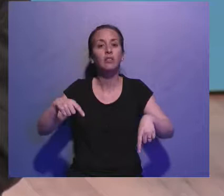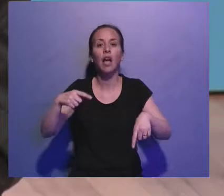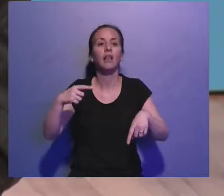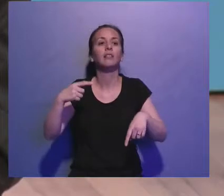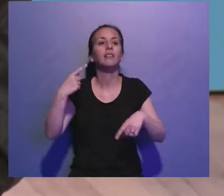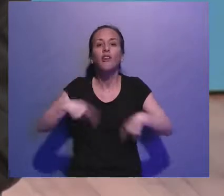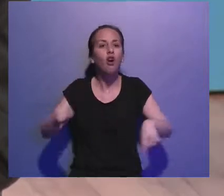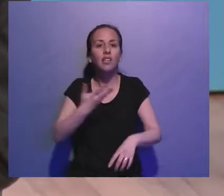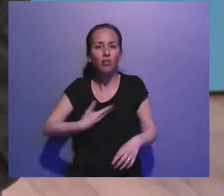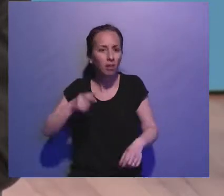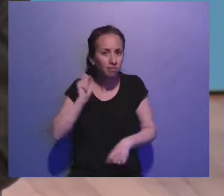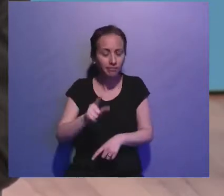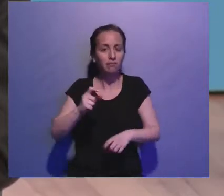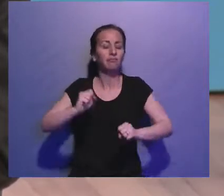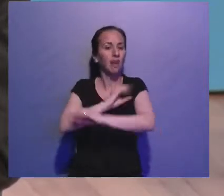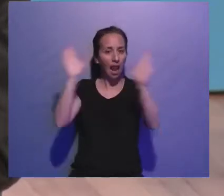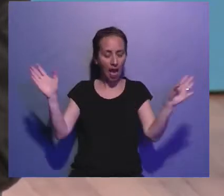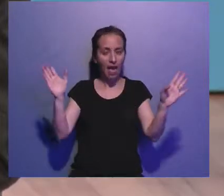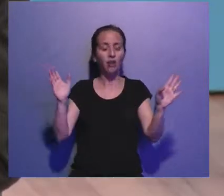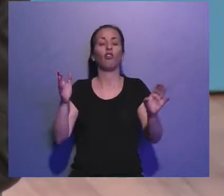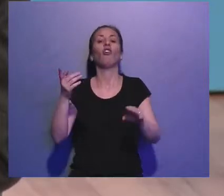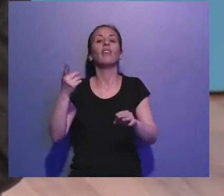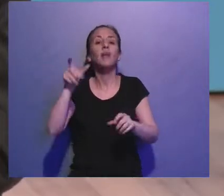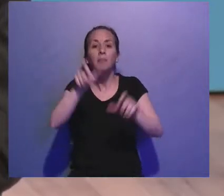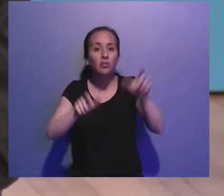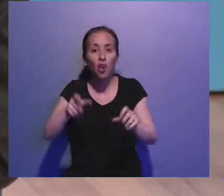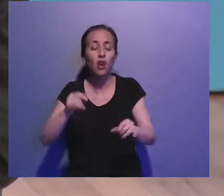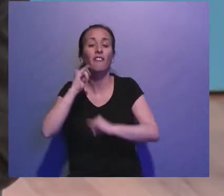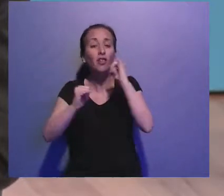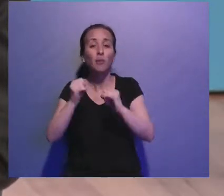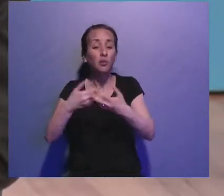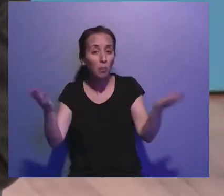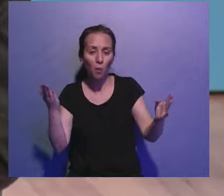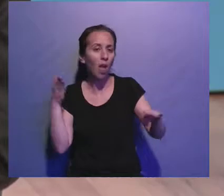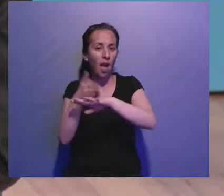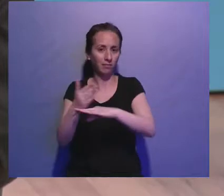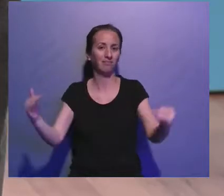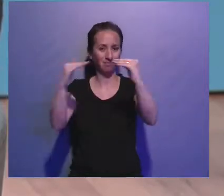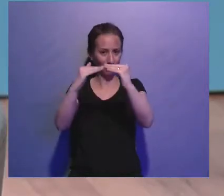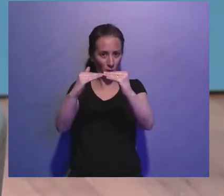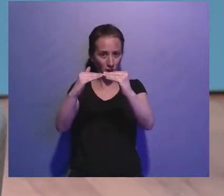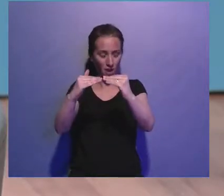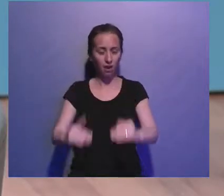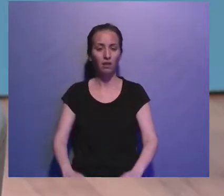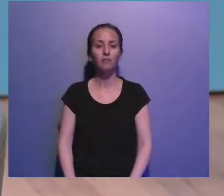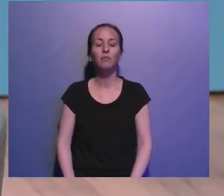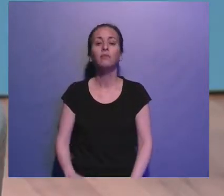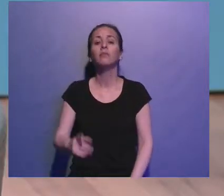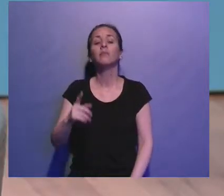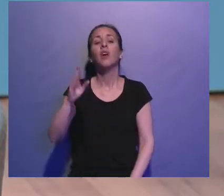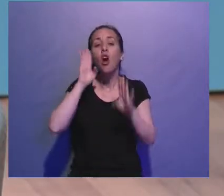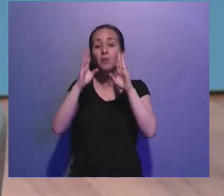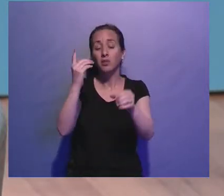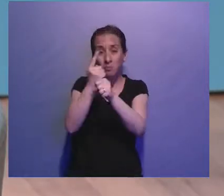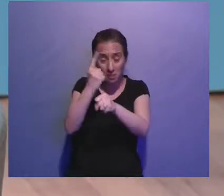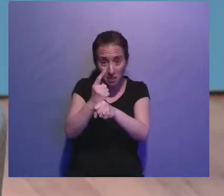to ensure there is transparency in every act of government and also full access to public